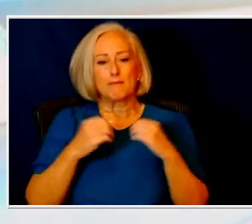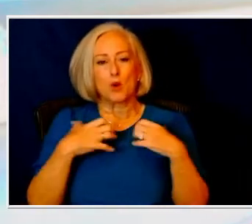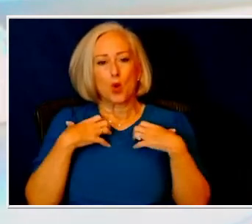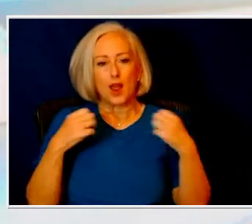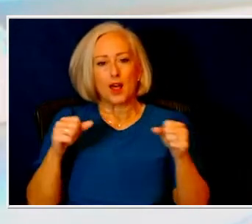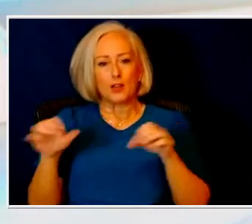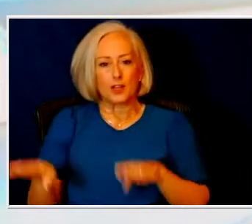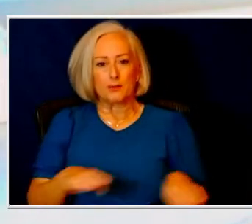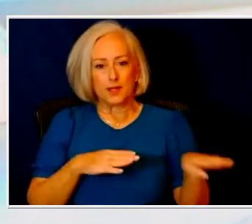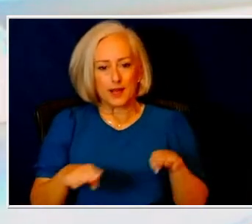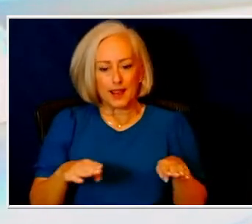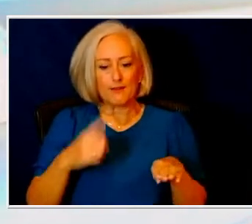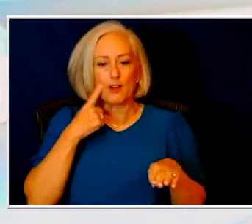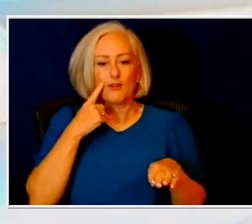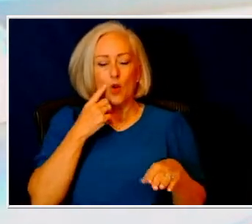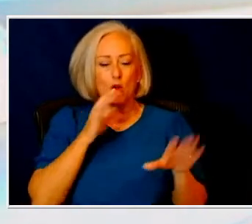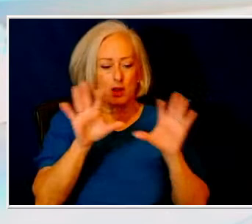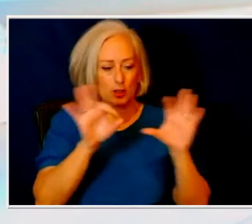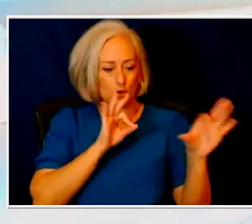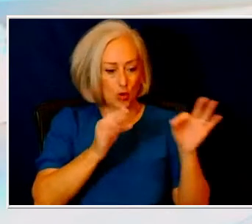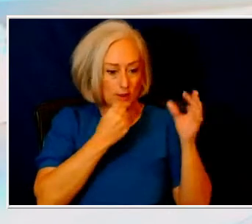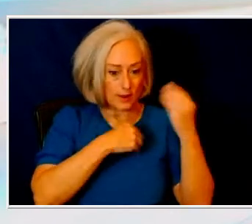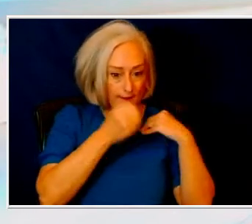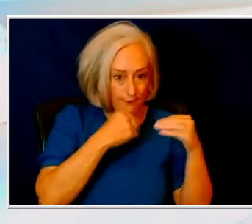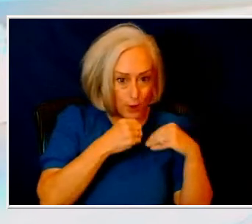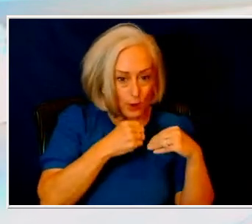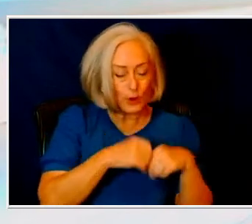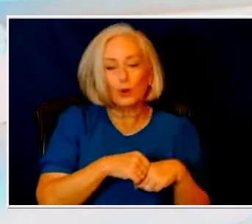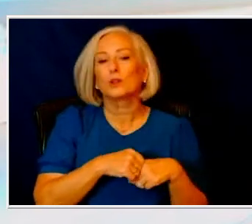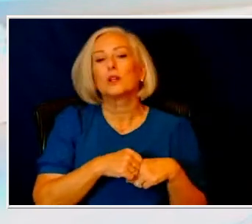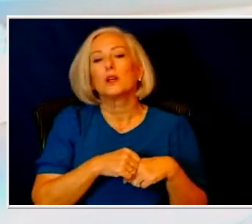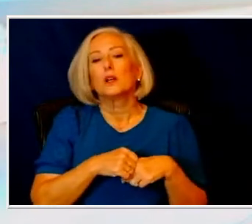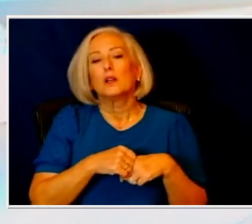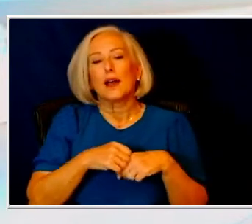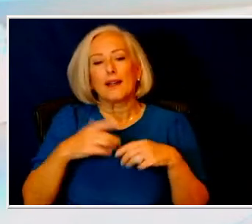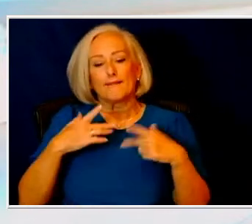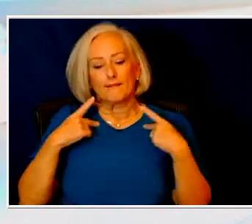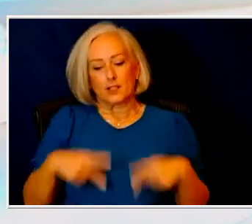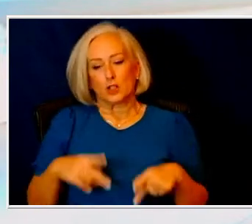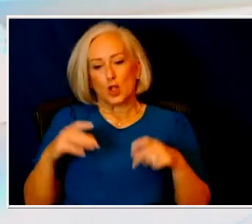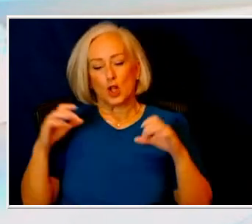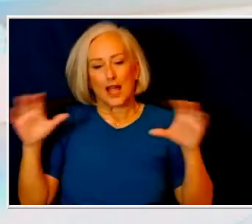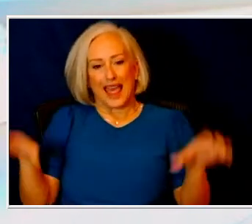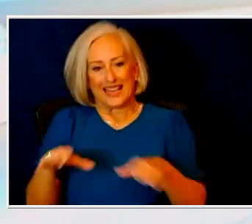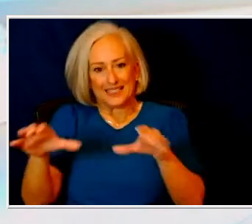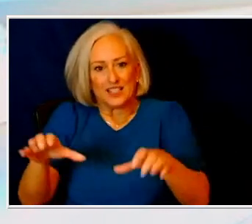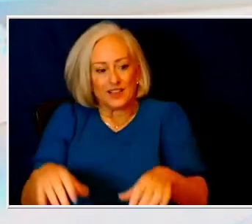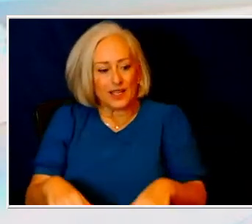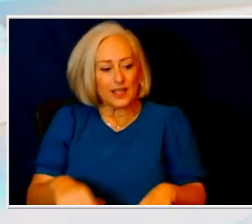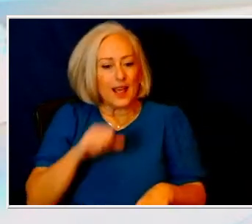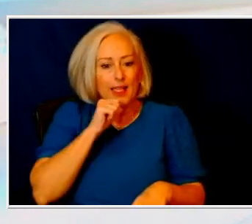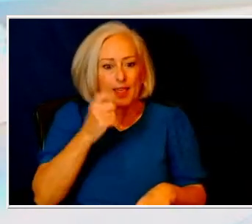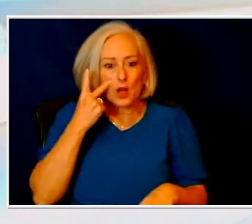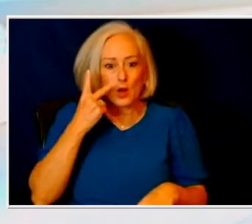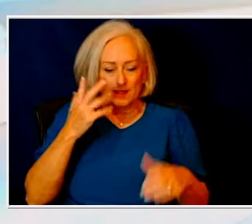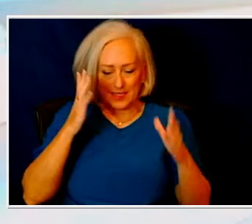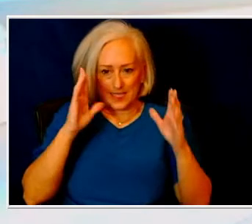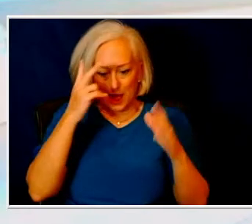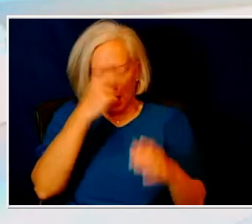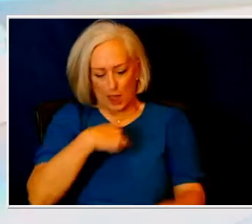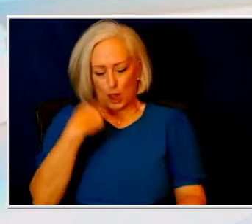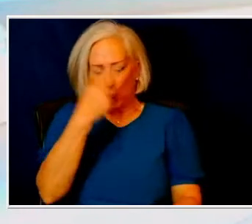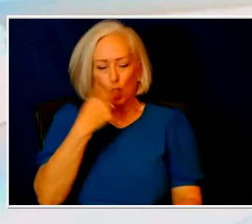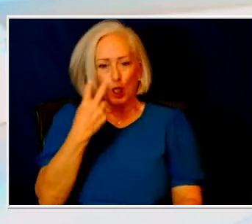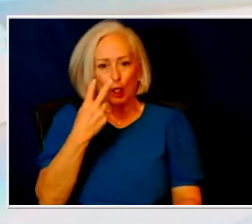and their physical activity, and they don't see themselves change in the mirror or on the scale, and then so they quit because of that. And I want to,